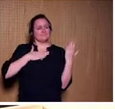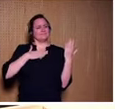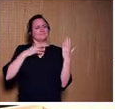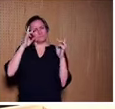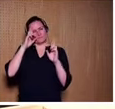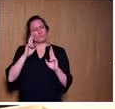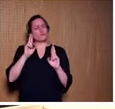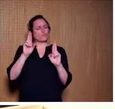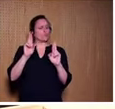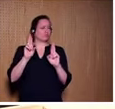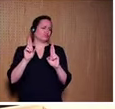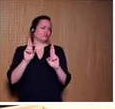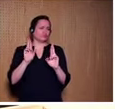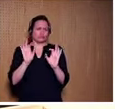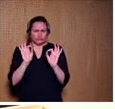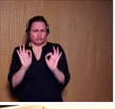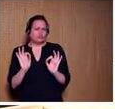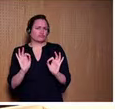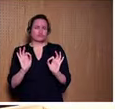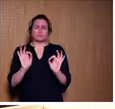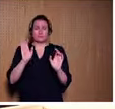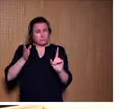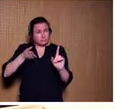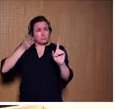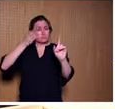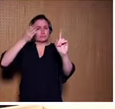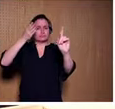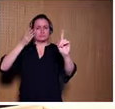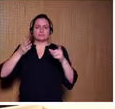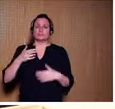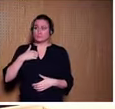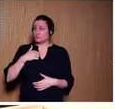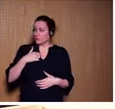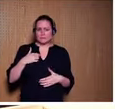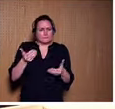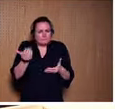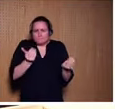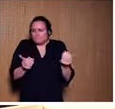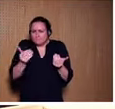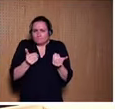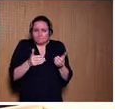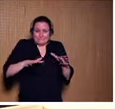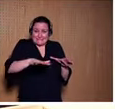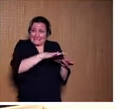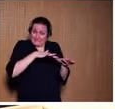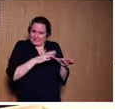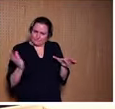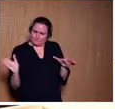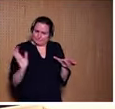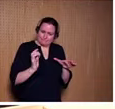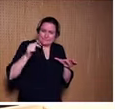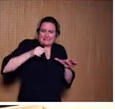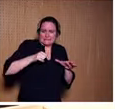in our organizing, in our protests, in our various forms of safe spaces that we organize. Hope brought me this